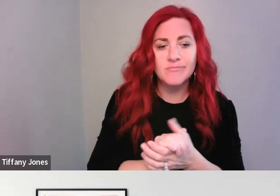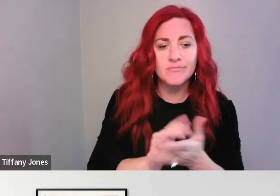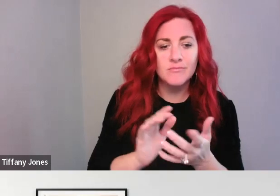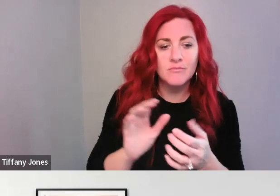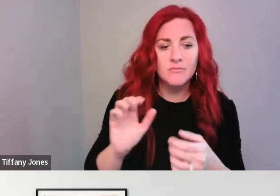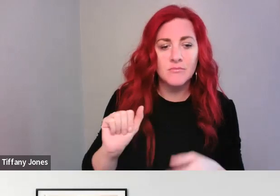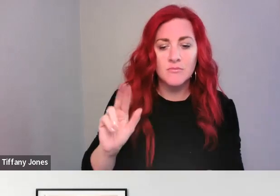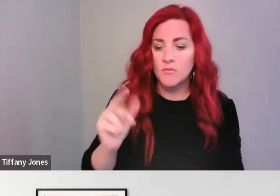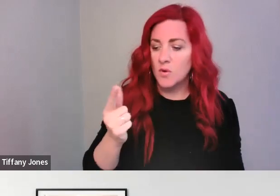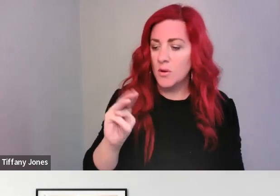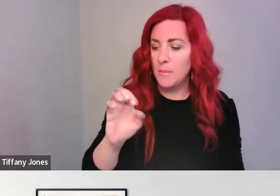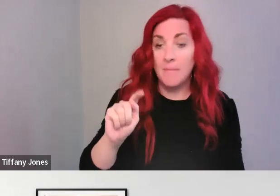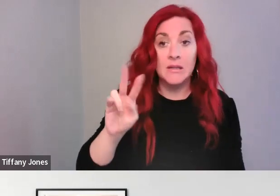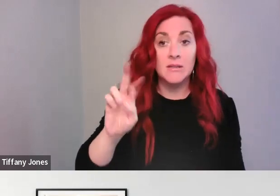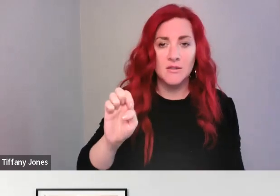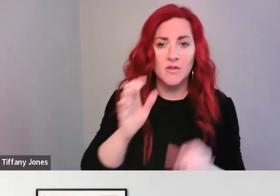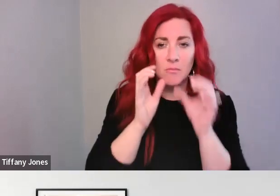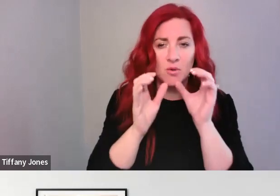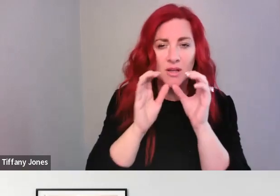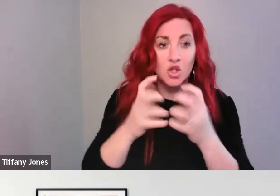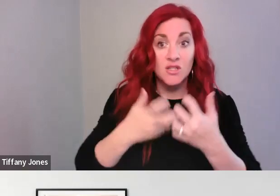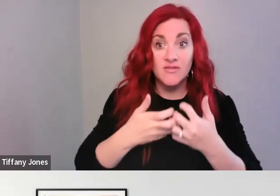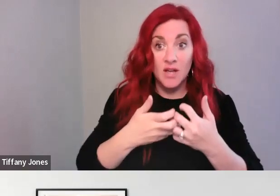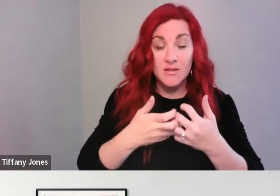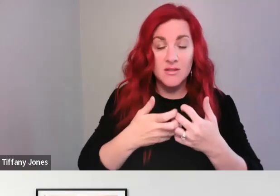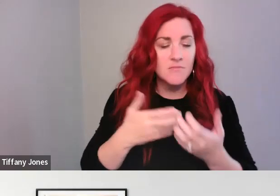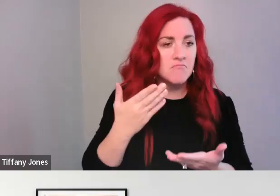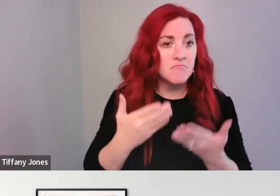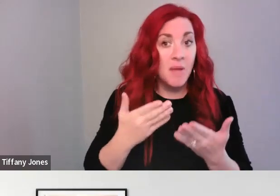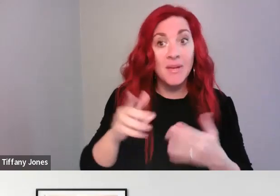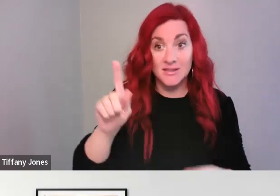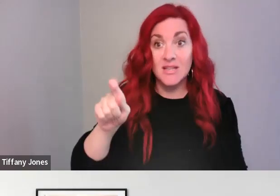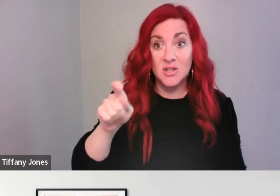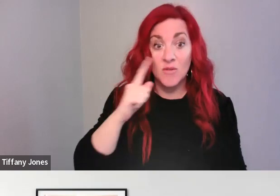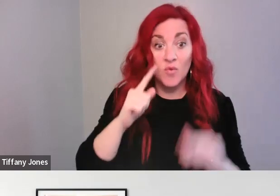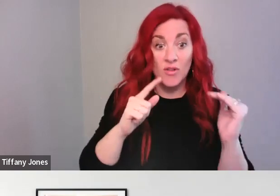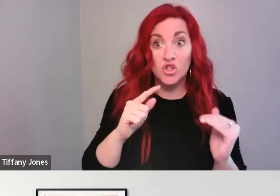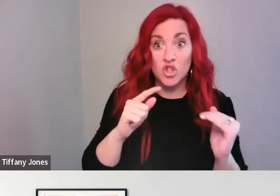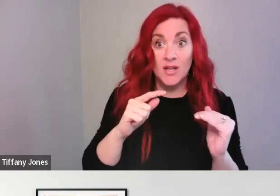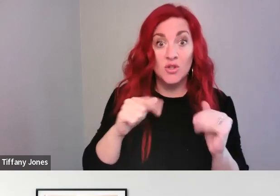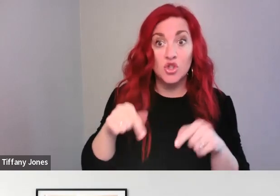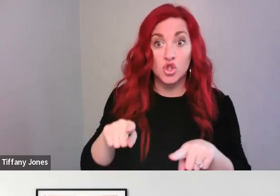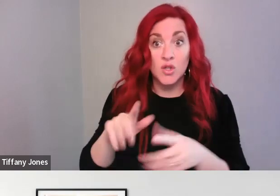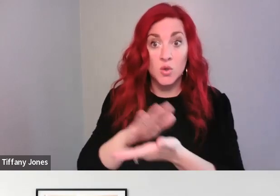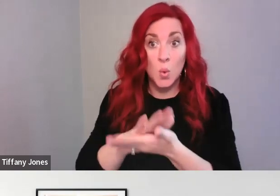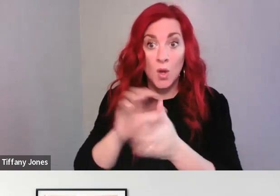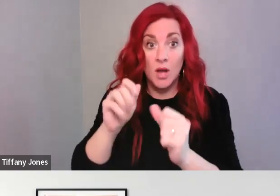augmented communication device, that might be necessary for the child in school so they can communicate with their peers